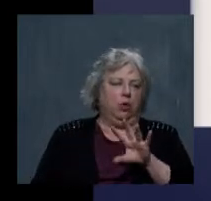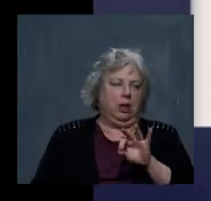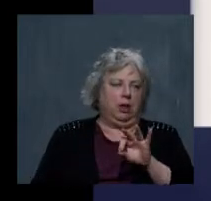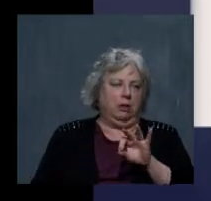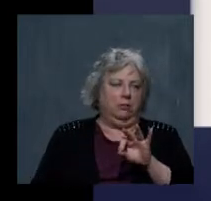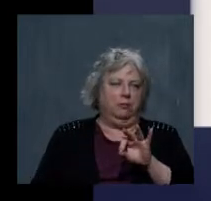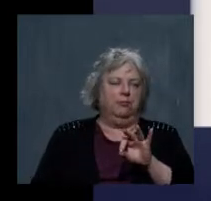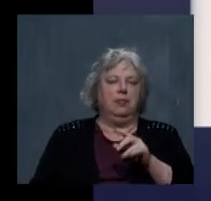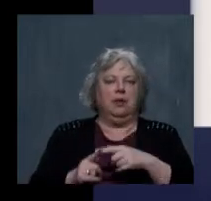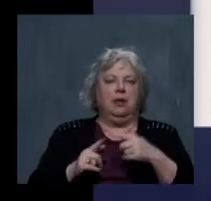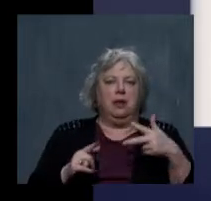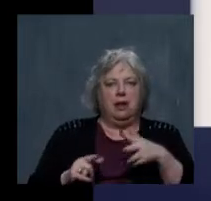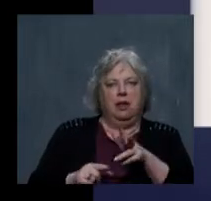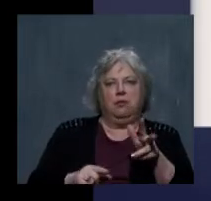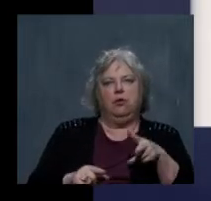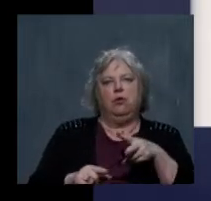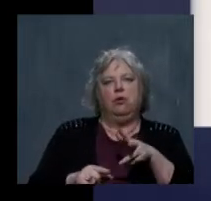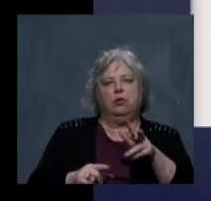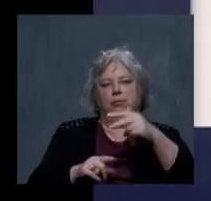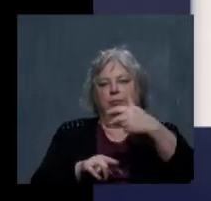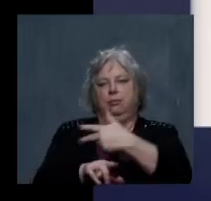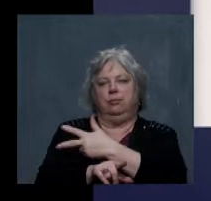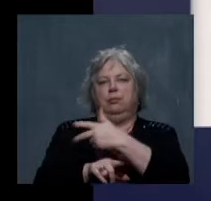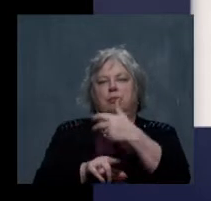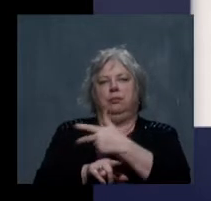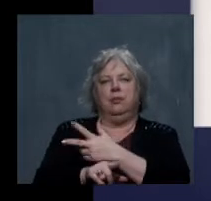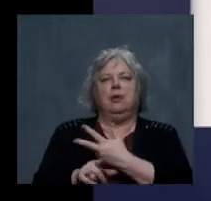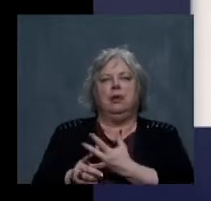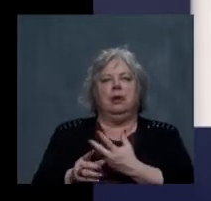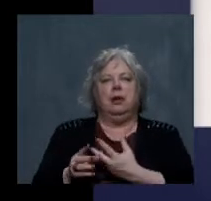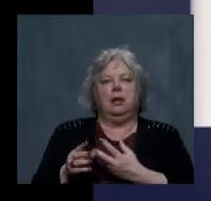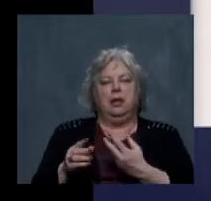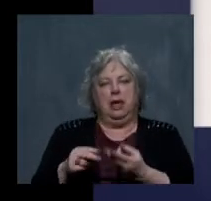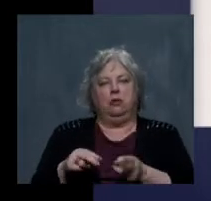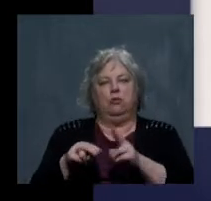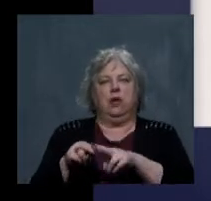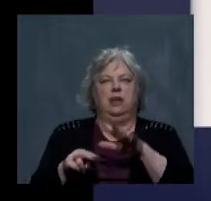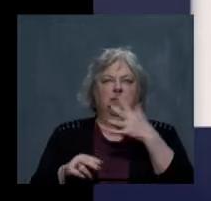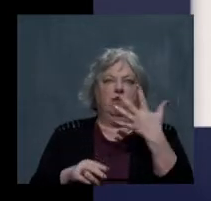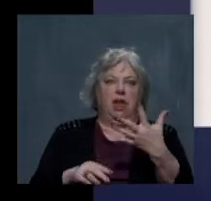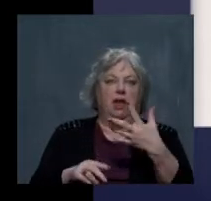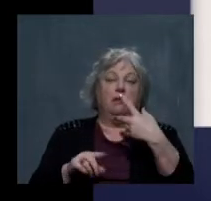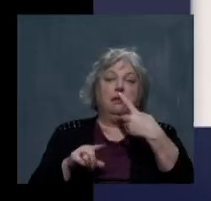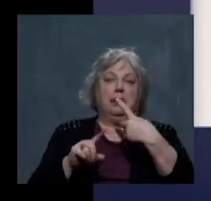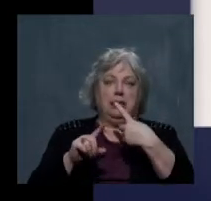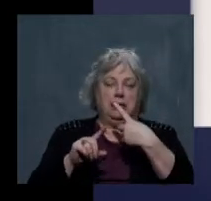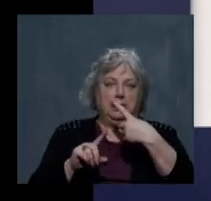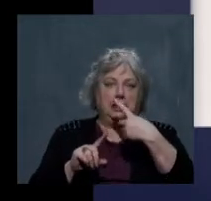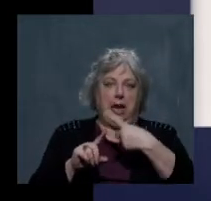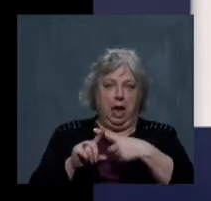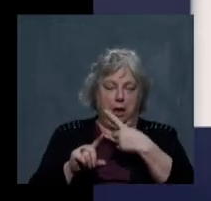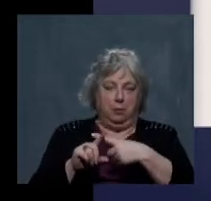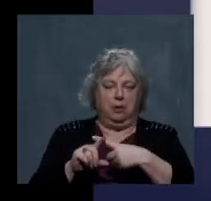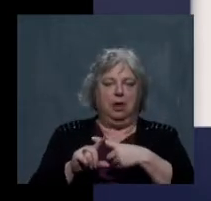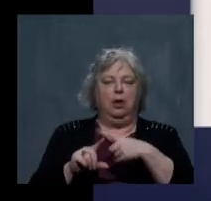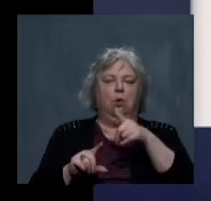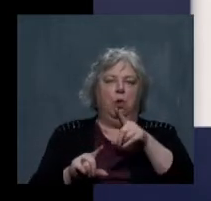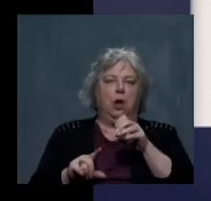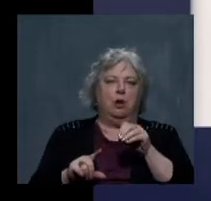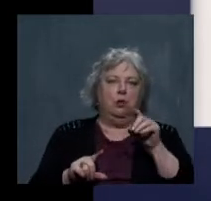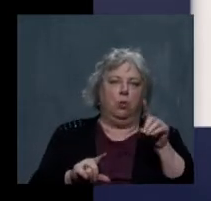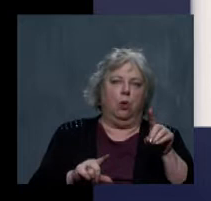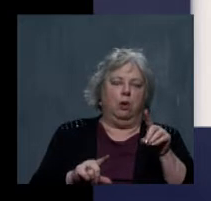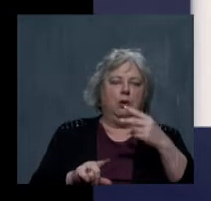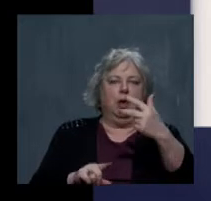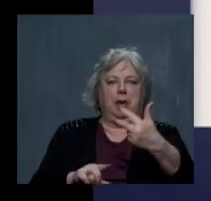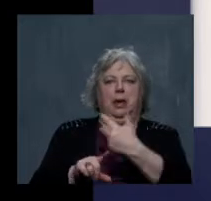And then the left turns also increased significantly, fivefold actually, about 101, coming out of.